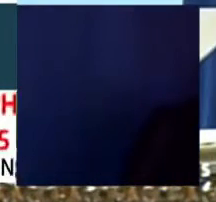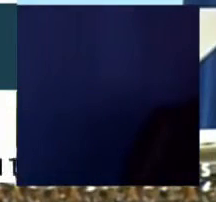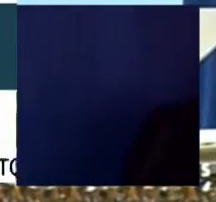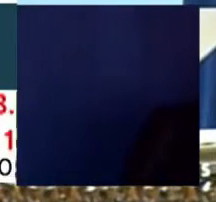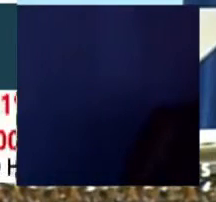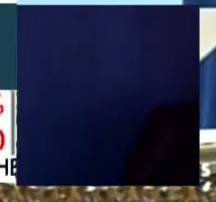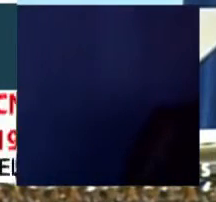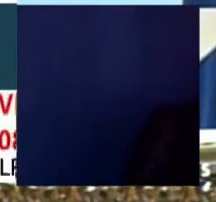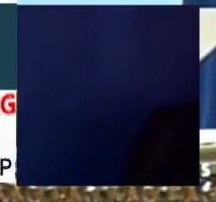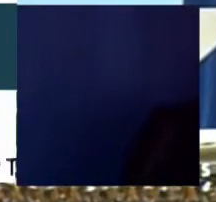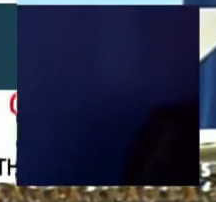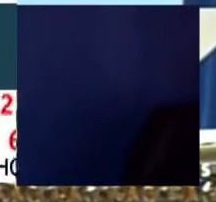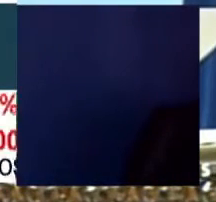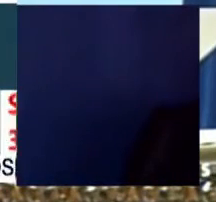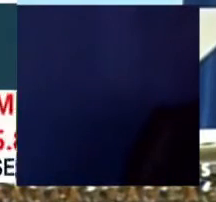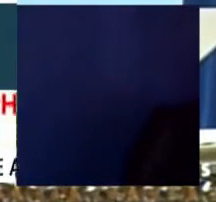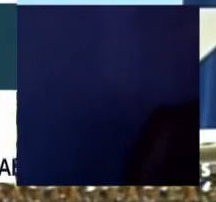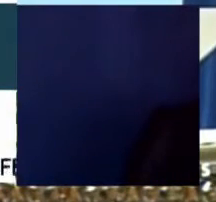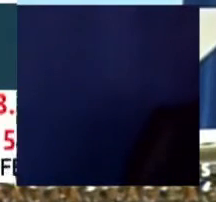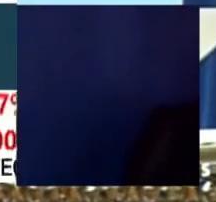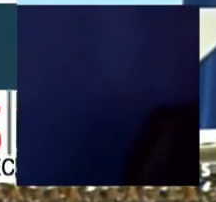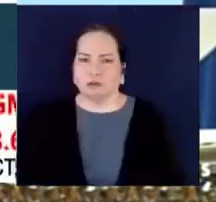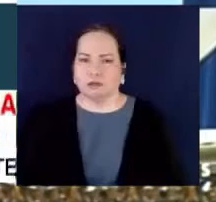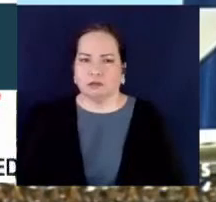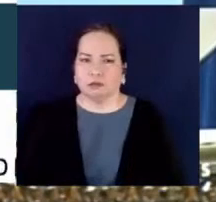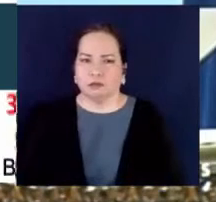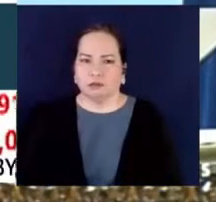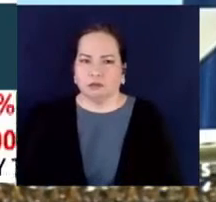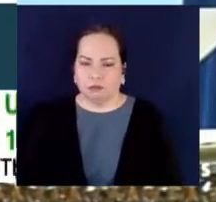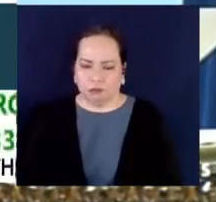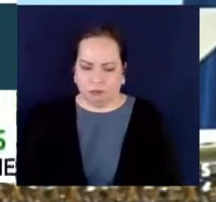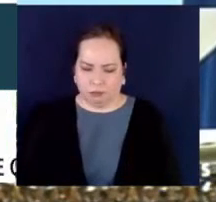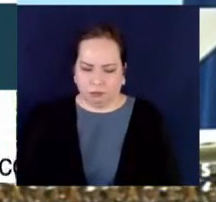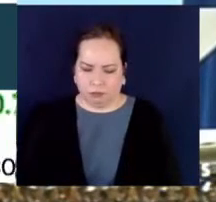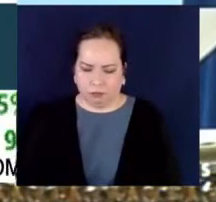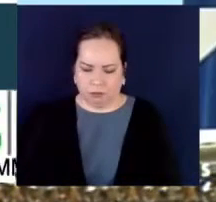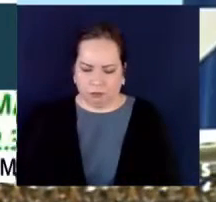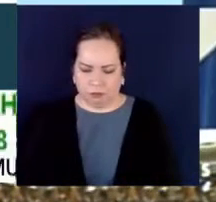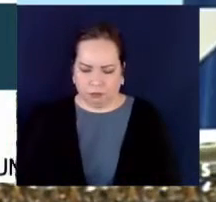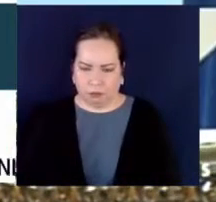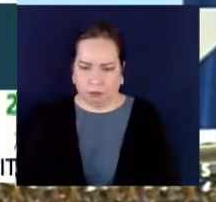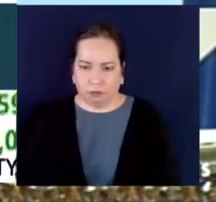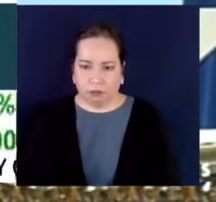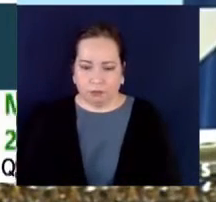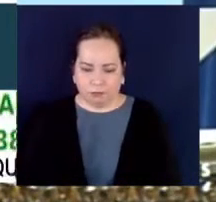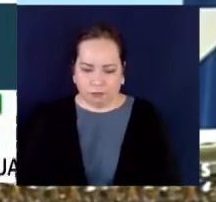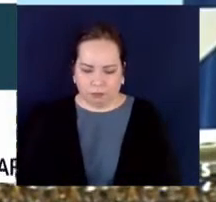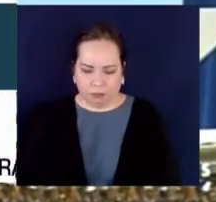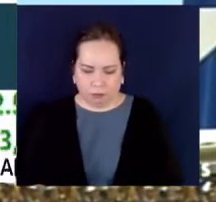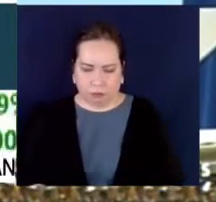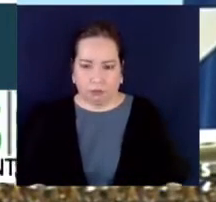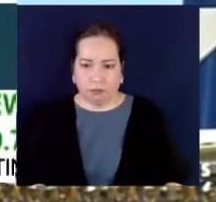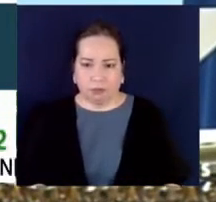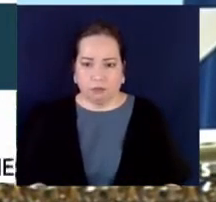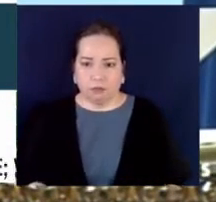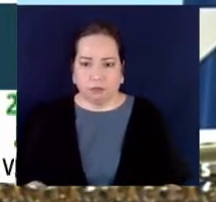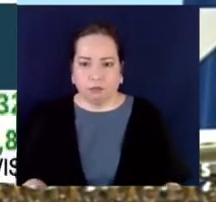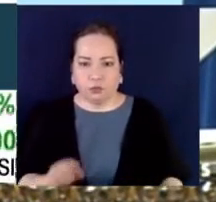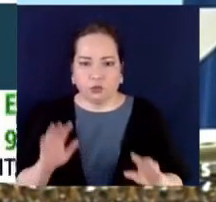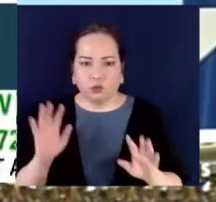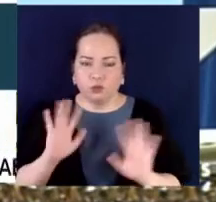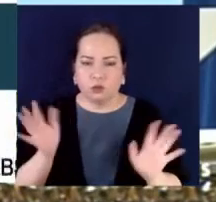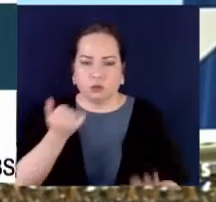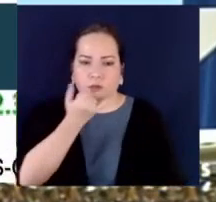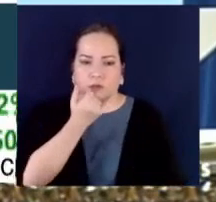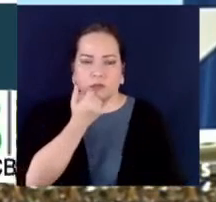Wag na wag kayong magkamali dito na hirap na ang Pilipino, tapos dagdagan mo ng